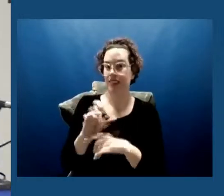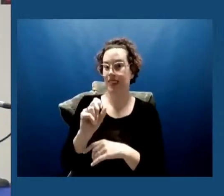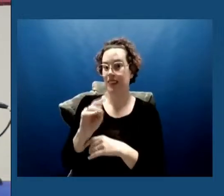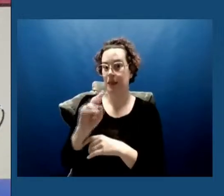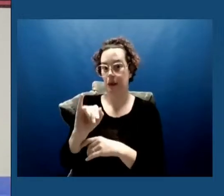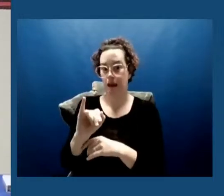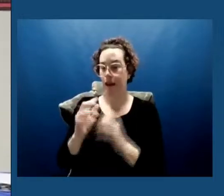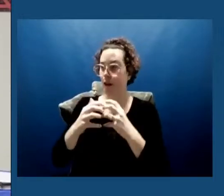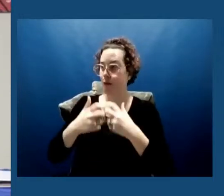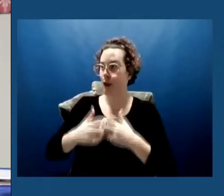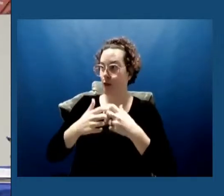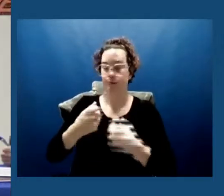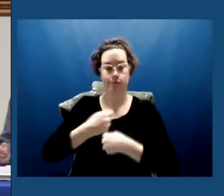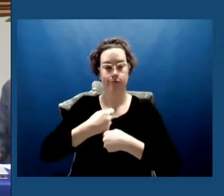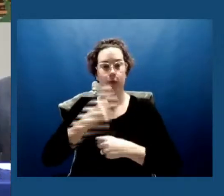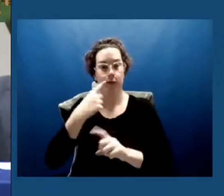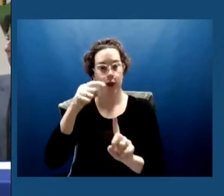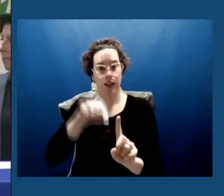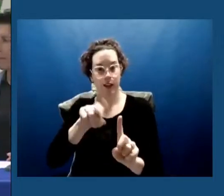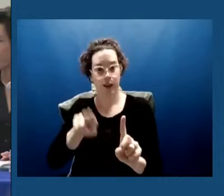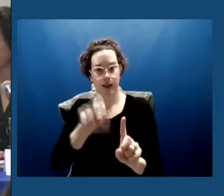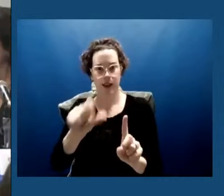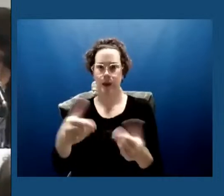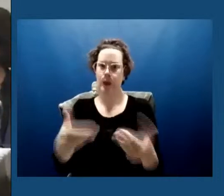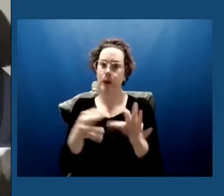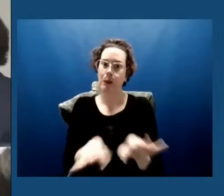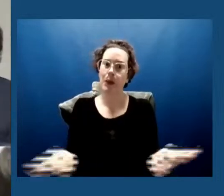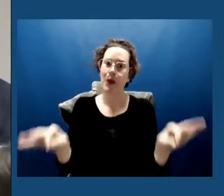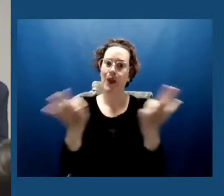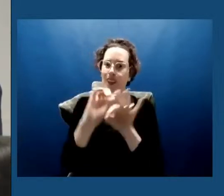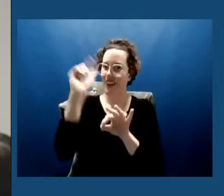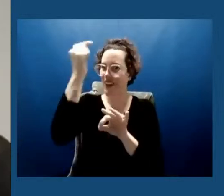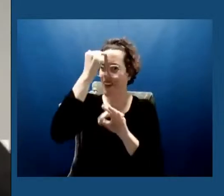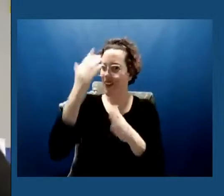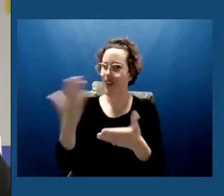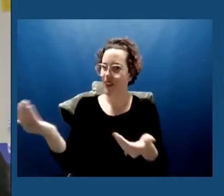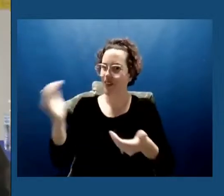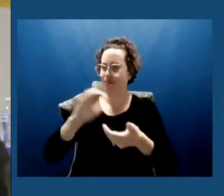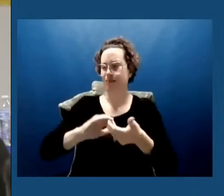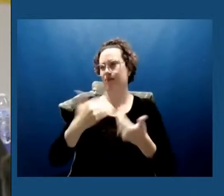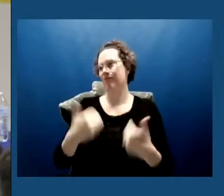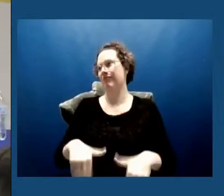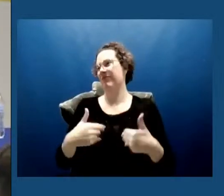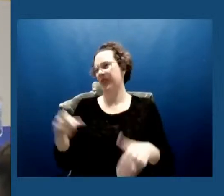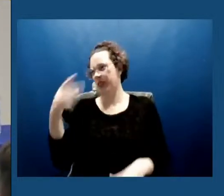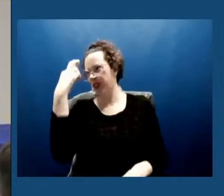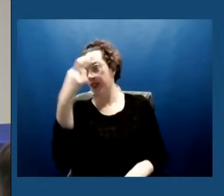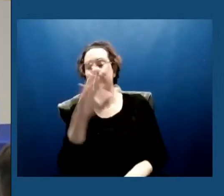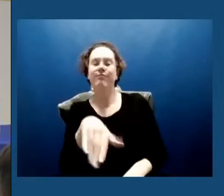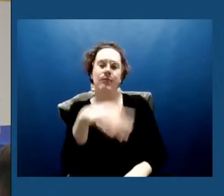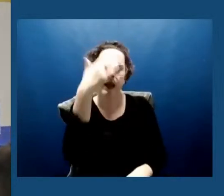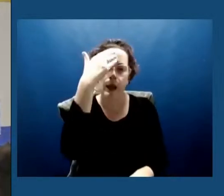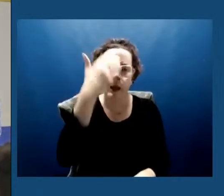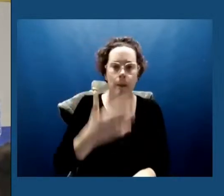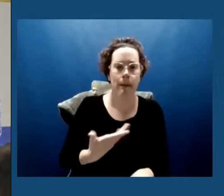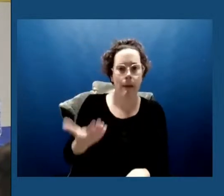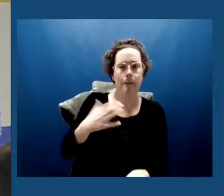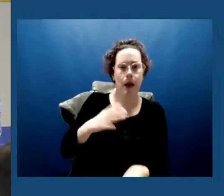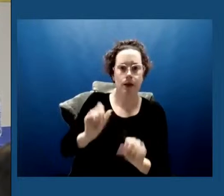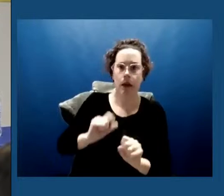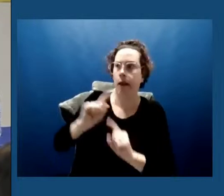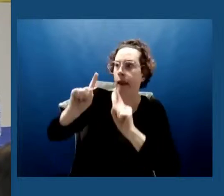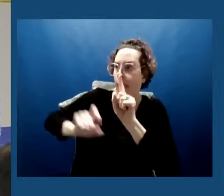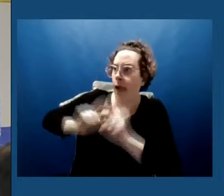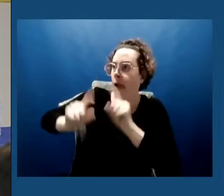Incredibly important. And Governor Hochul, you're a great partner, and you are the reason. Yes, I know my boss can ask a lot of questions and be tough,